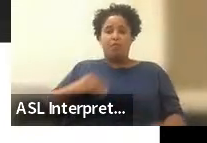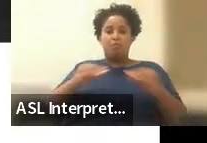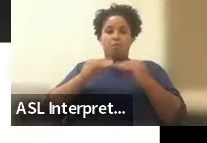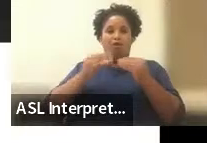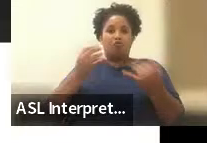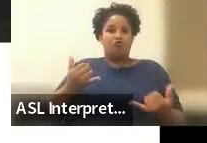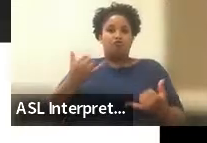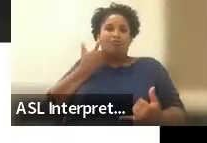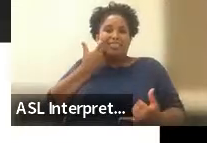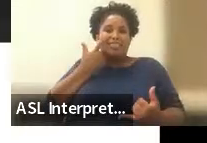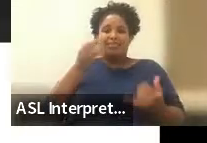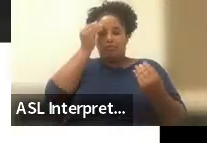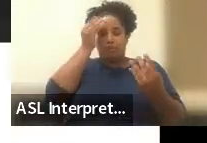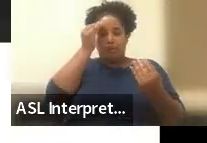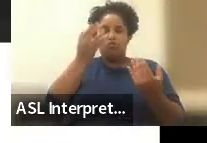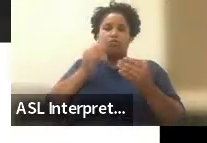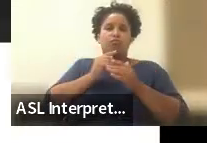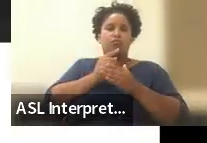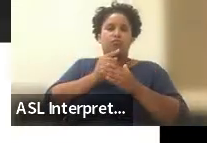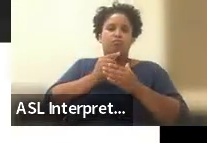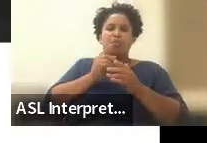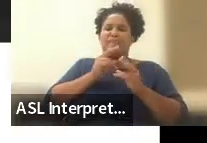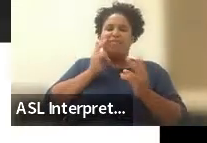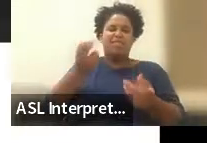on a regular basis. Next slide.